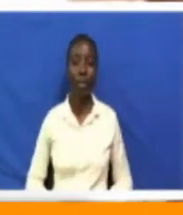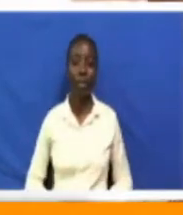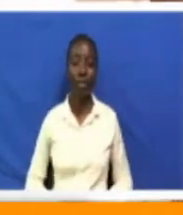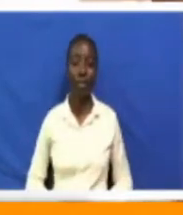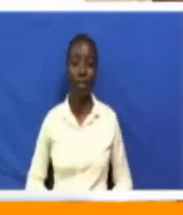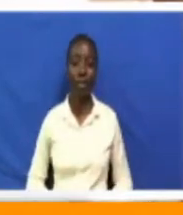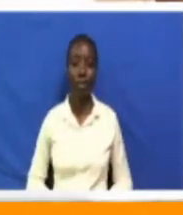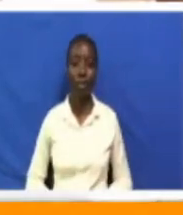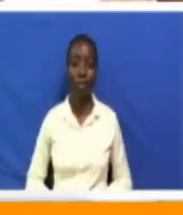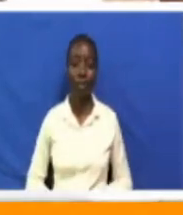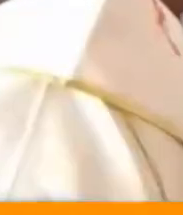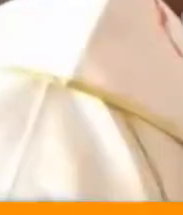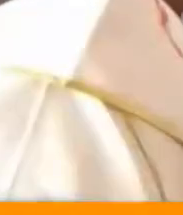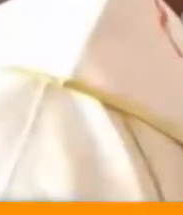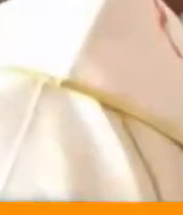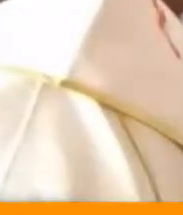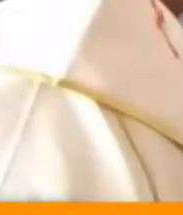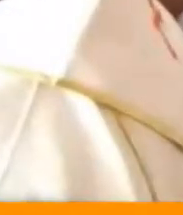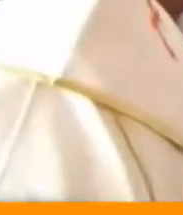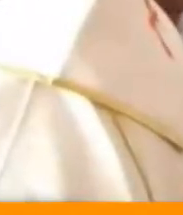thank you